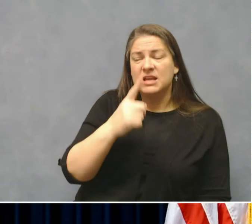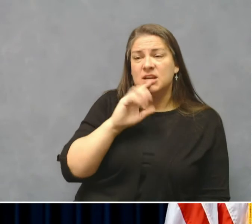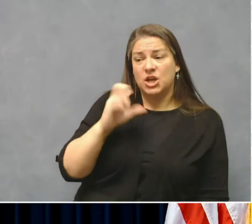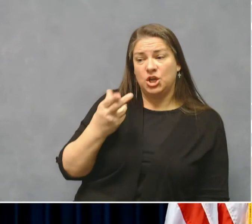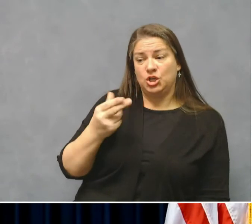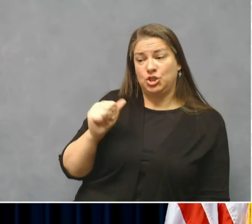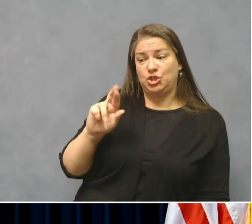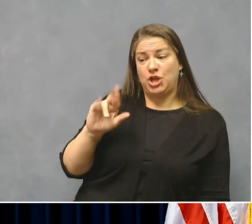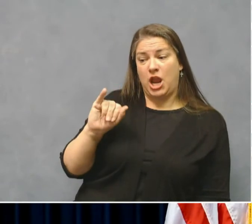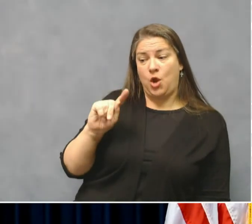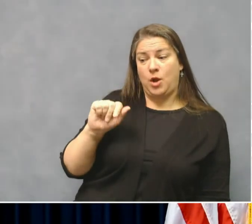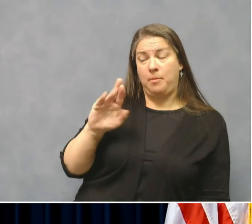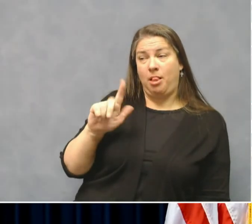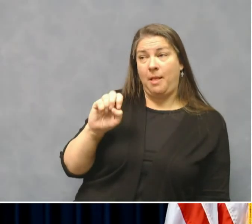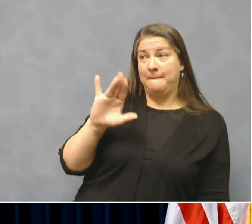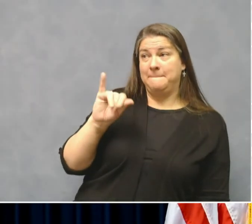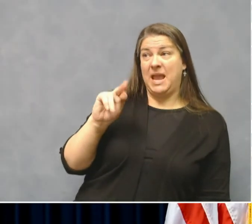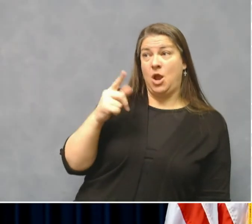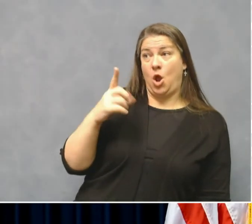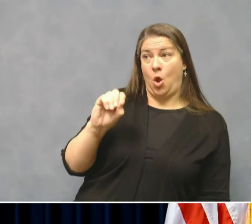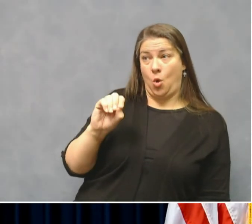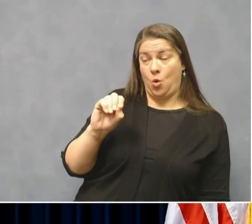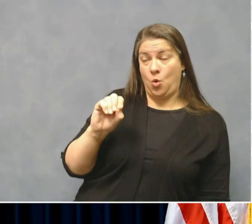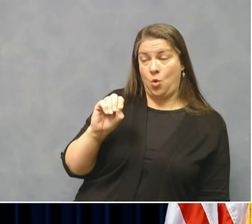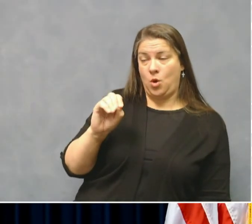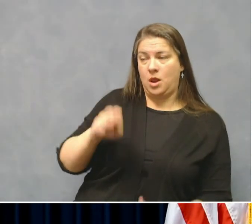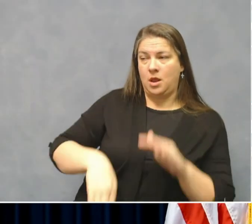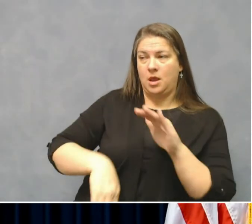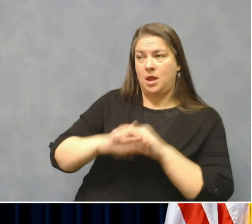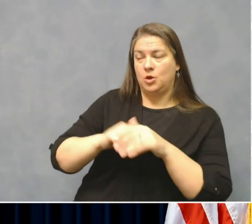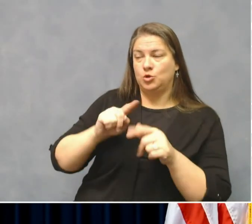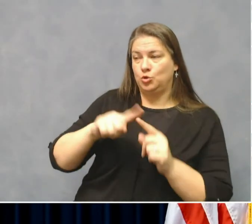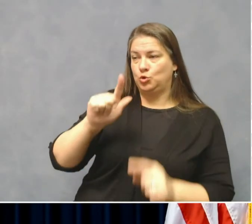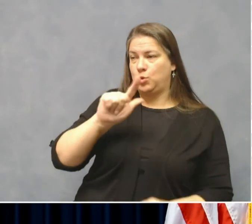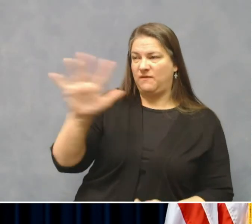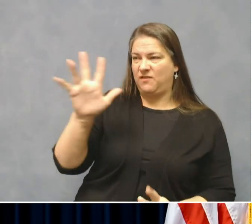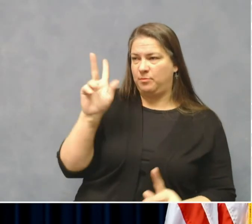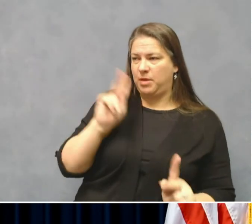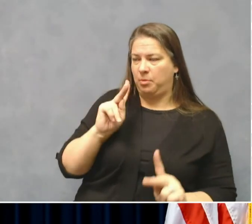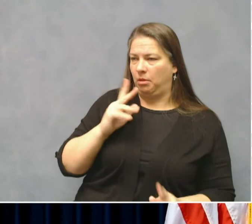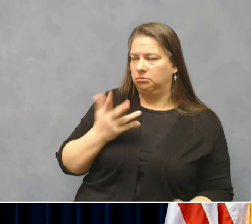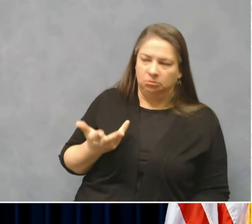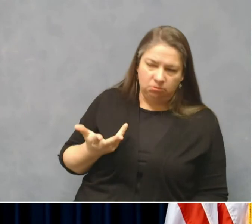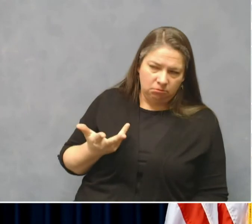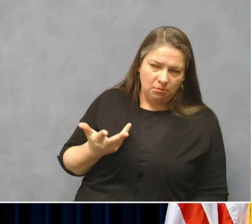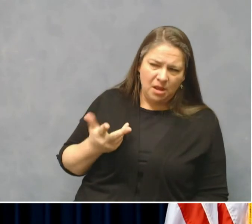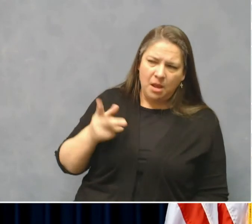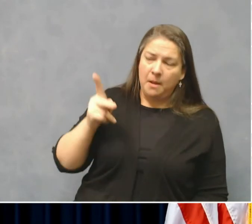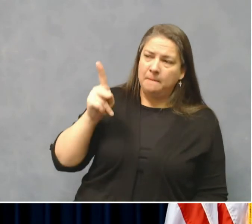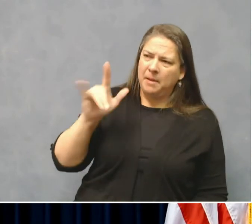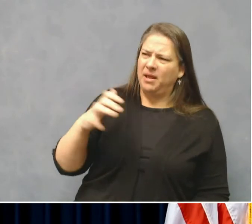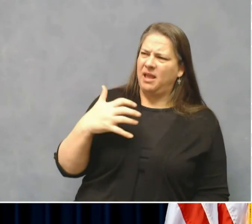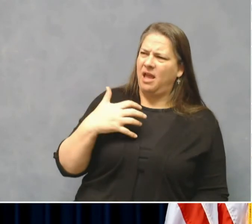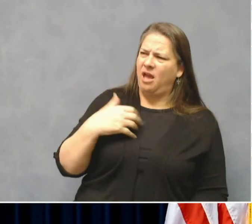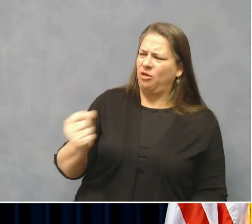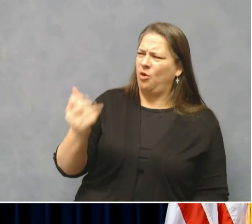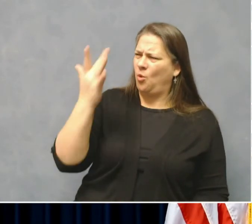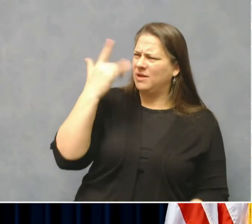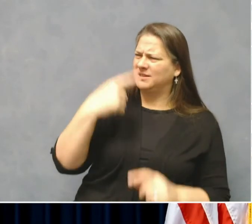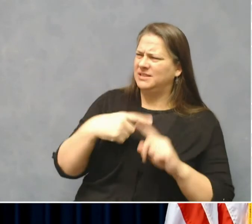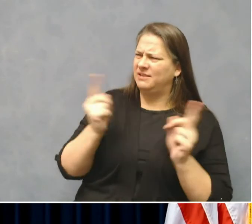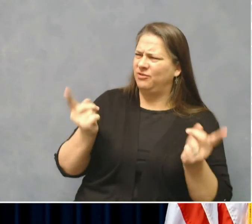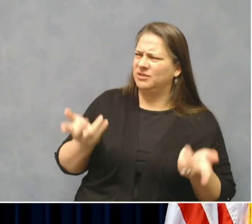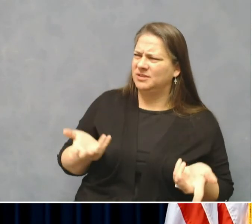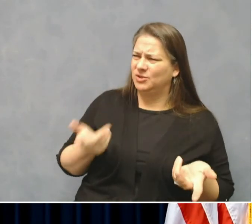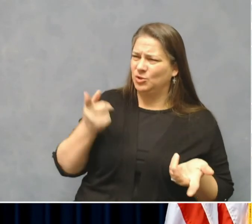and is limited to 25 people. What is the public health rationale for this difference? And as you said just a few minutes